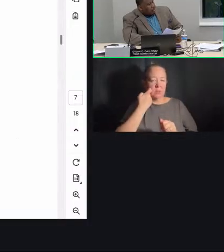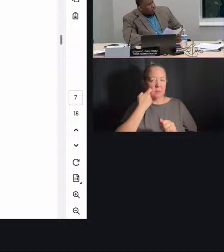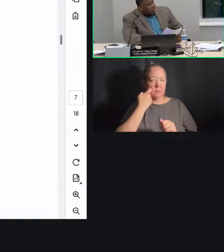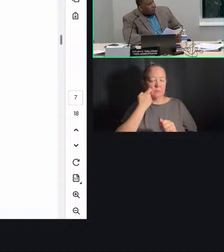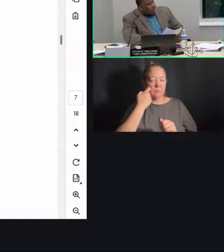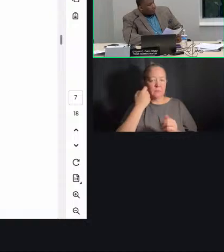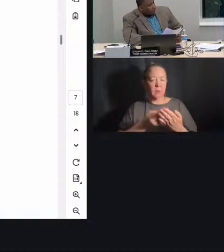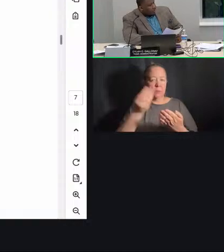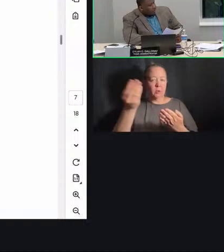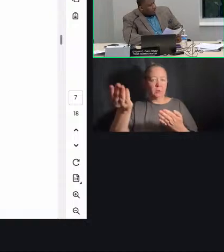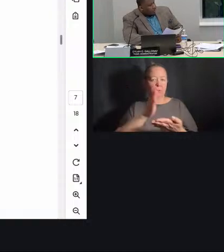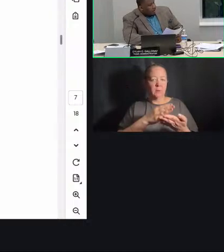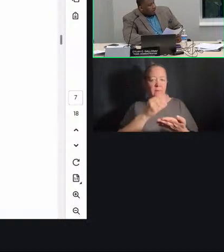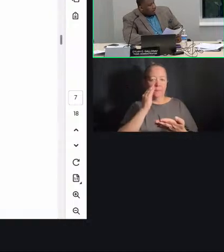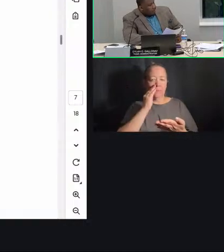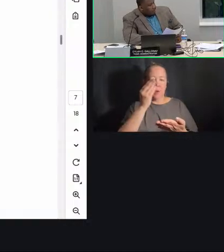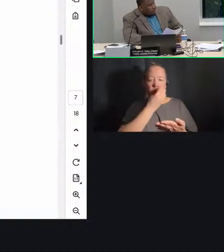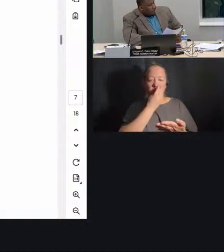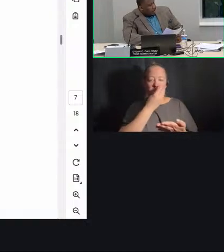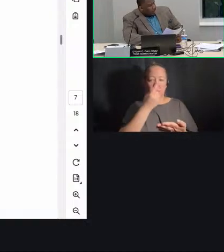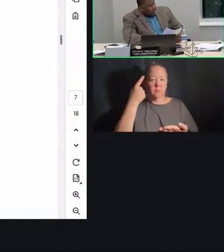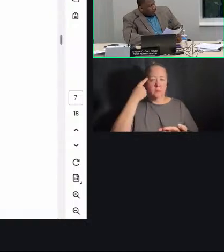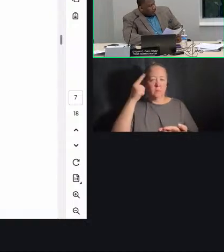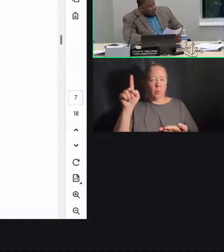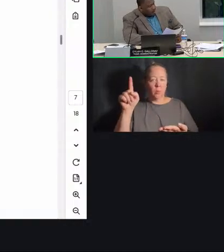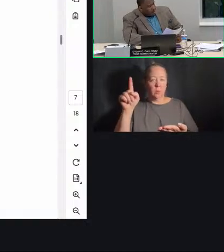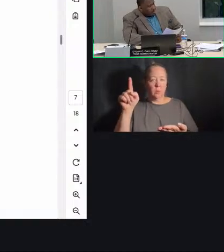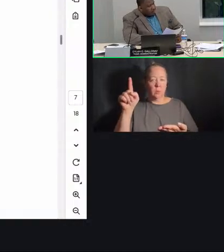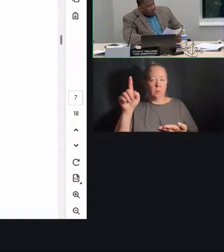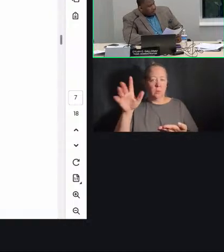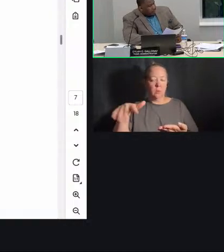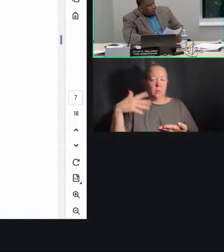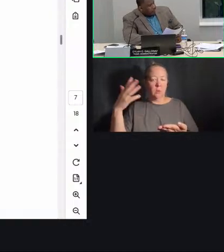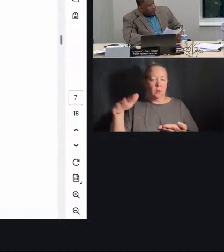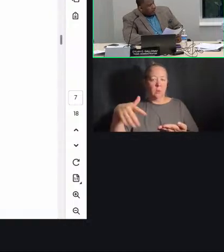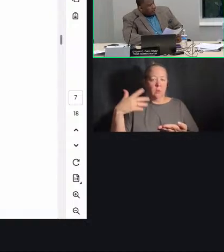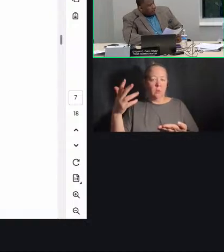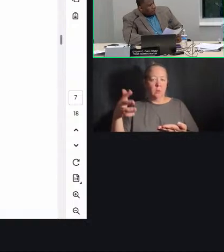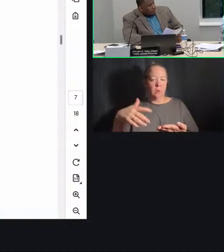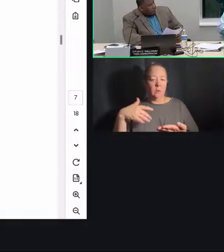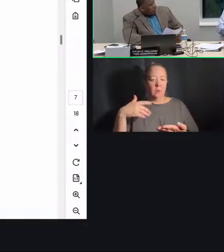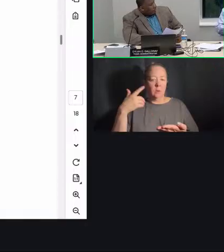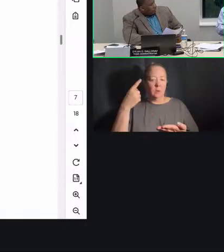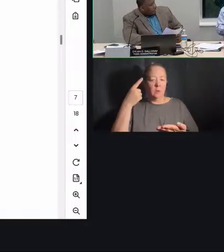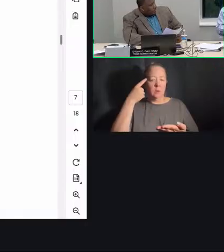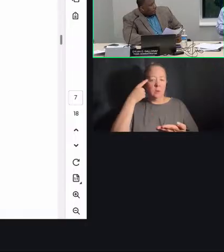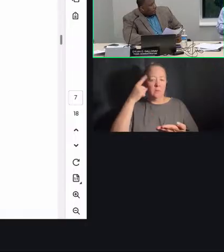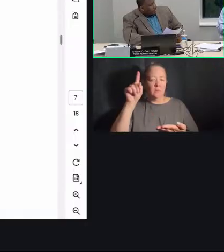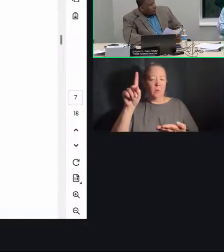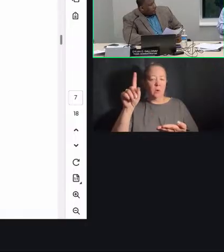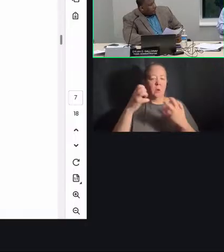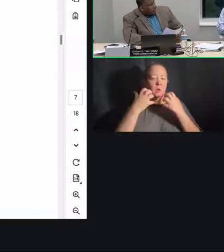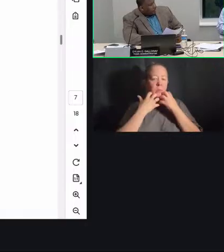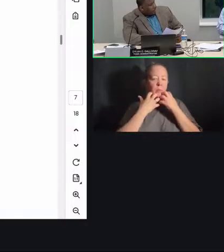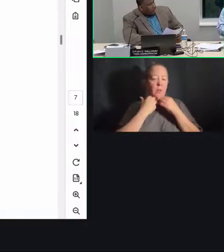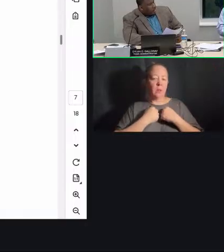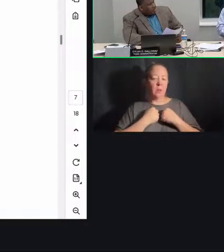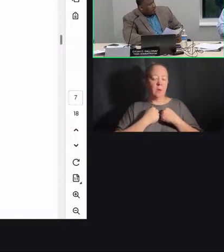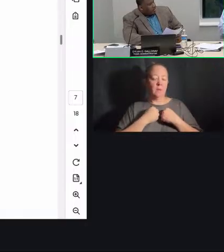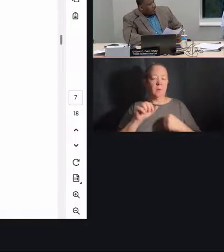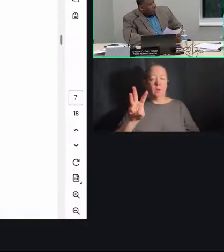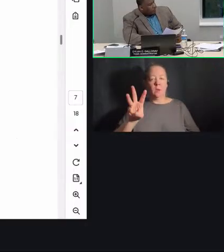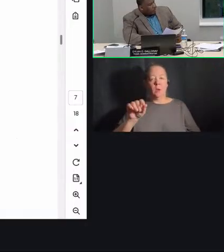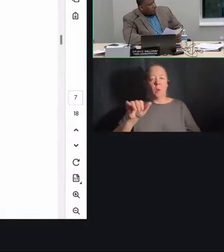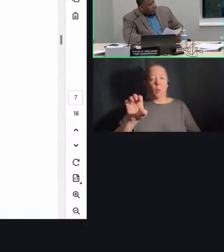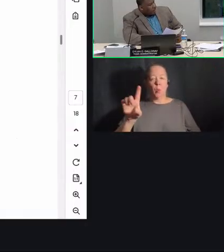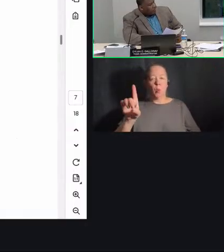purchased some flowers for a beloved Ward 4 resident. So it's used